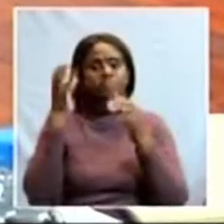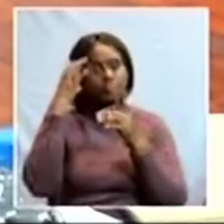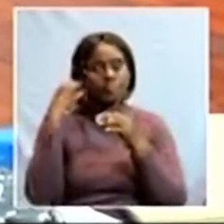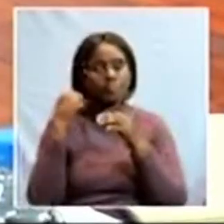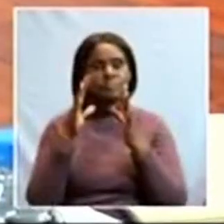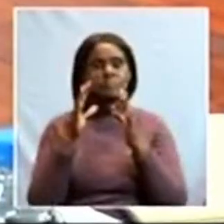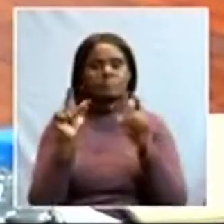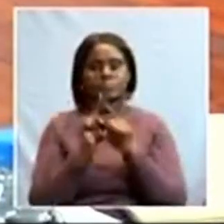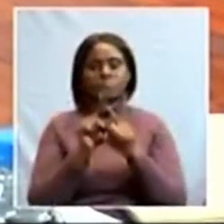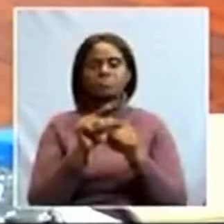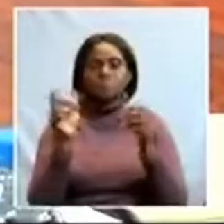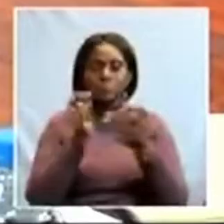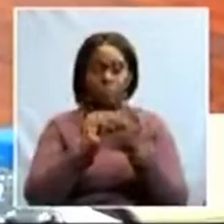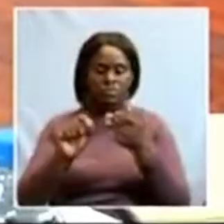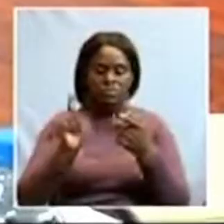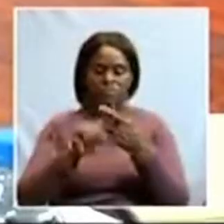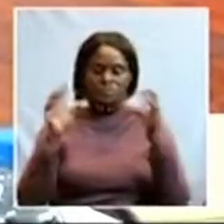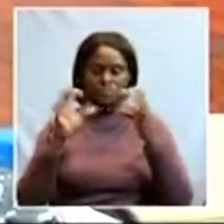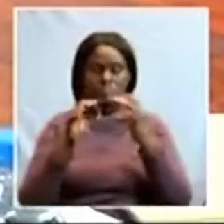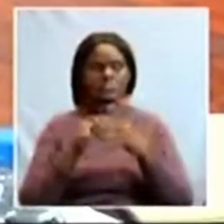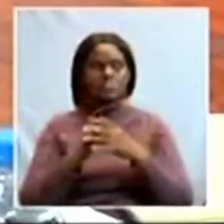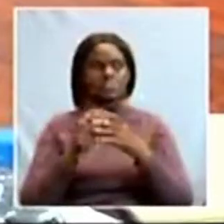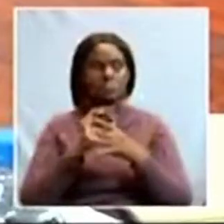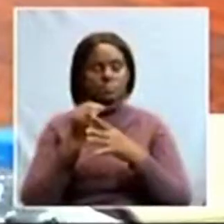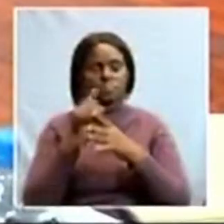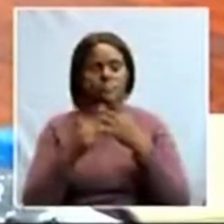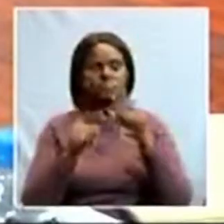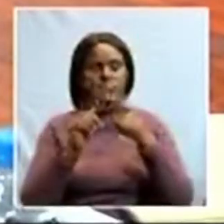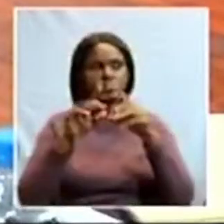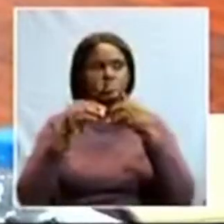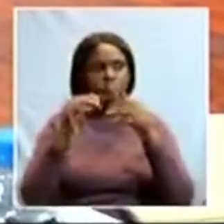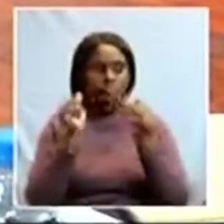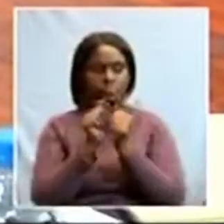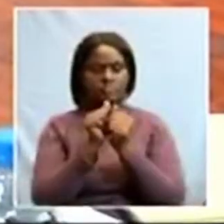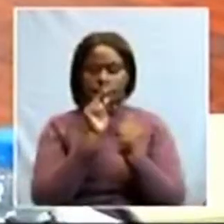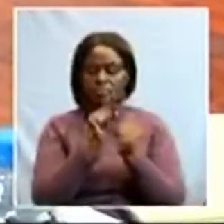give or write to the council to provide